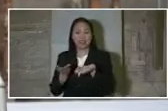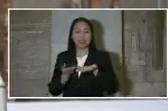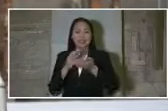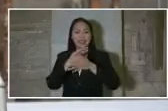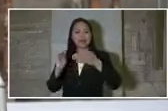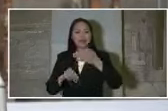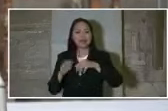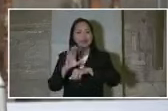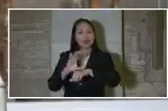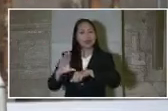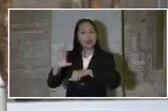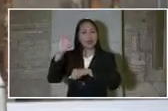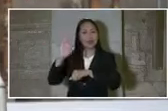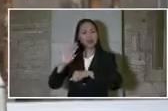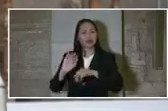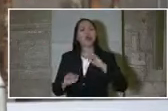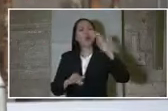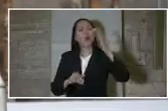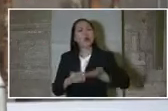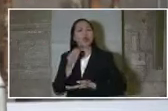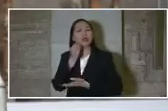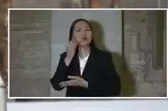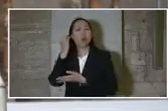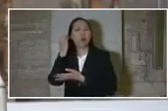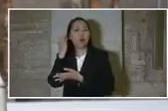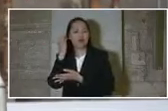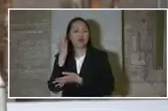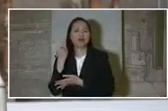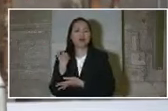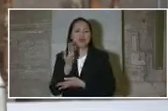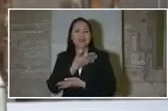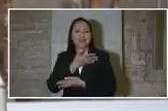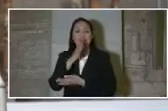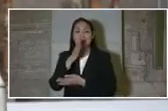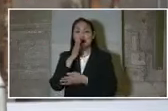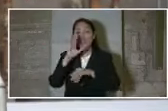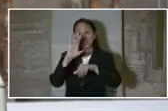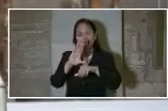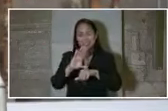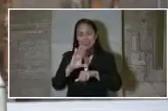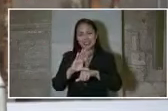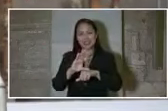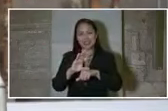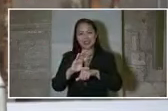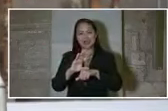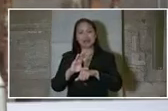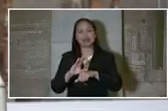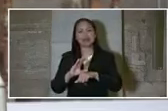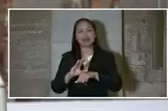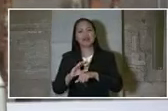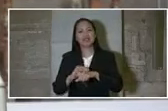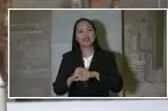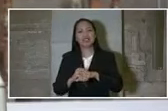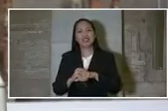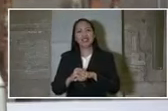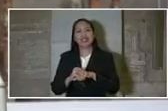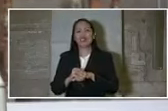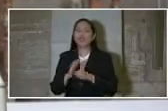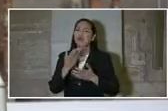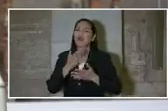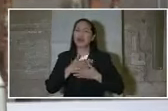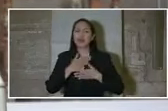Cathedral. Welcome home to our Mother Church. And a warm welcome